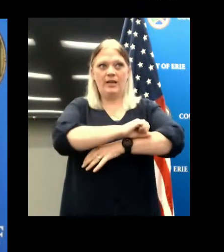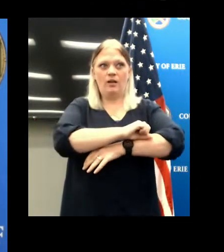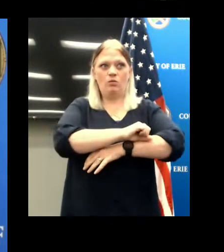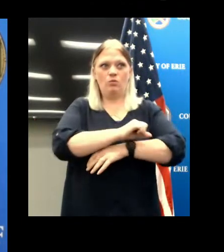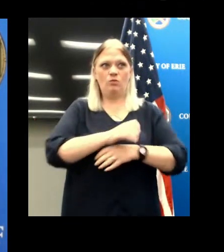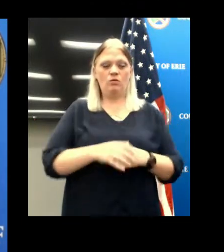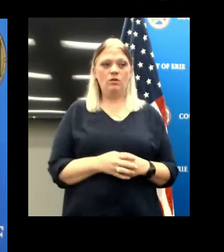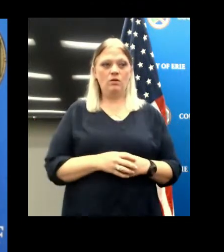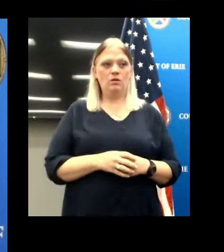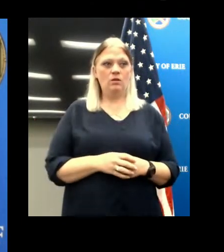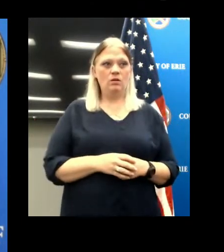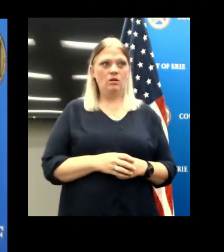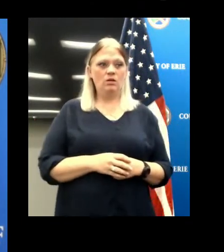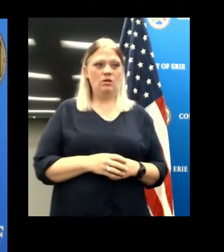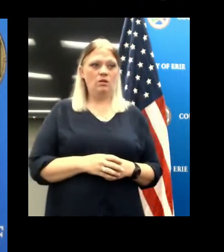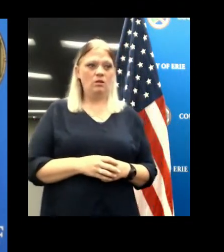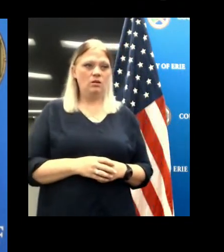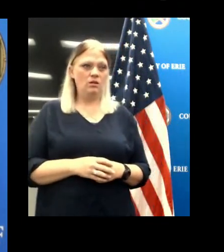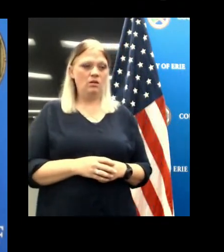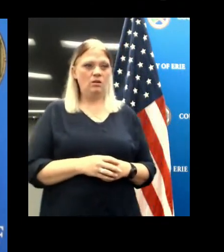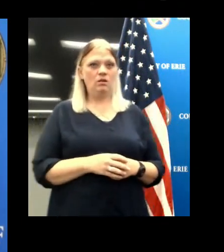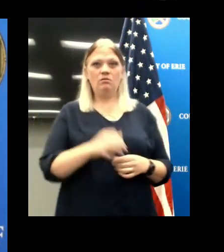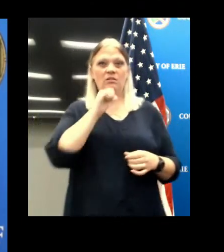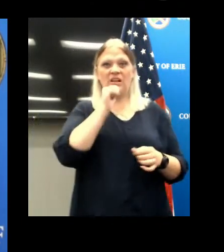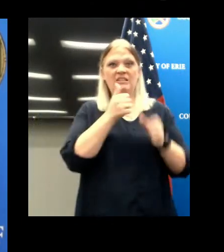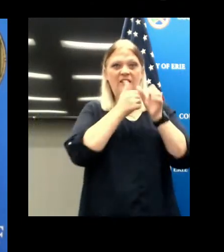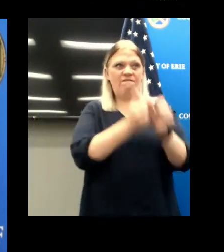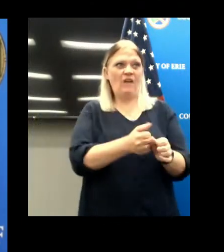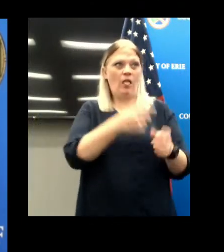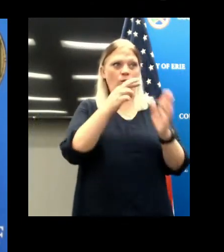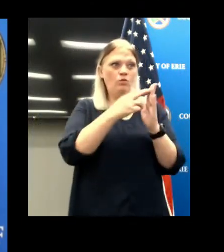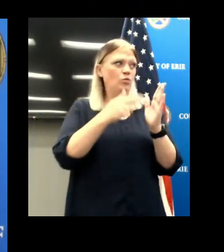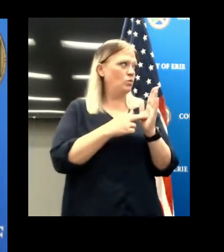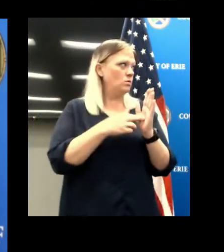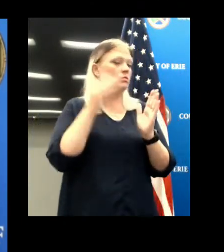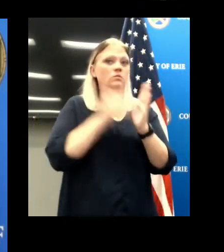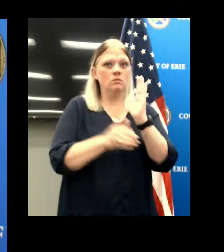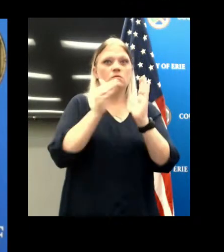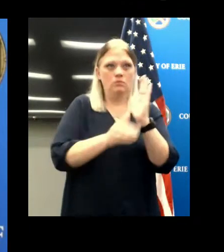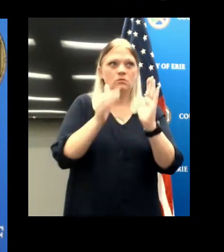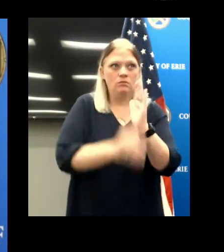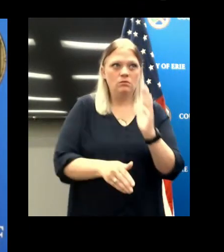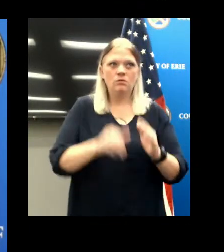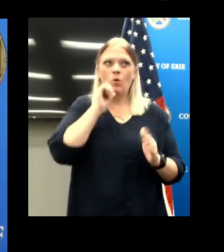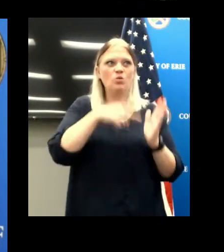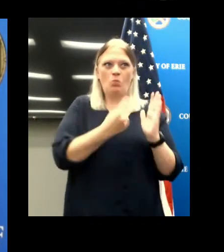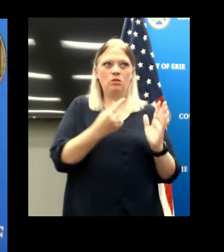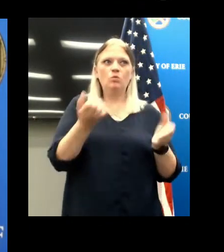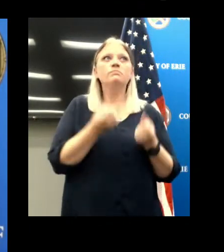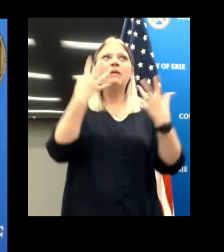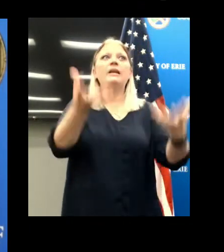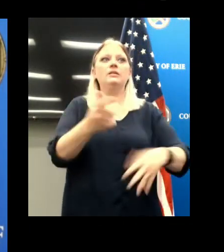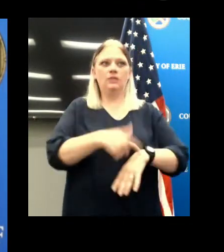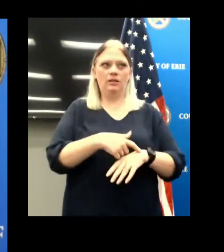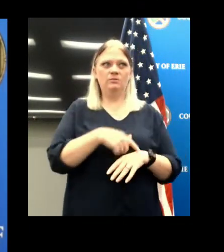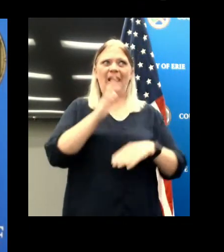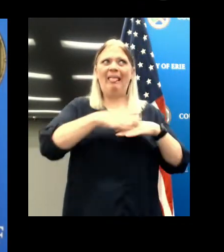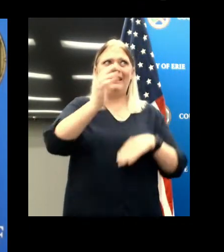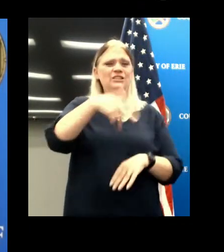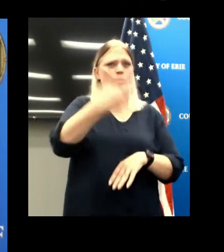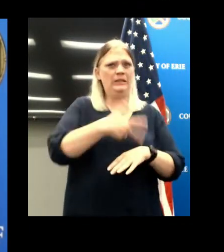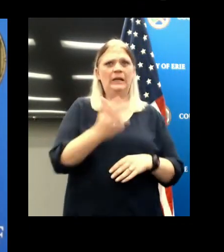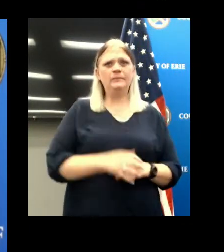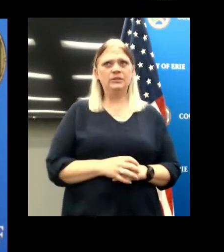being reviewed. The failure to follow proper rules. Repeatedly. Yeah, it wasn't one, it was multiple. There were at least 3 times they were